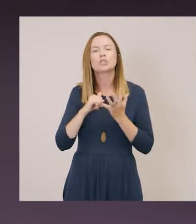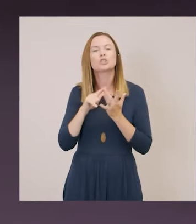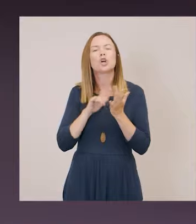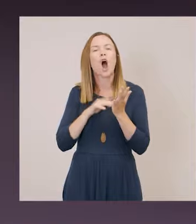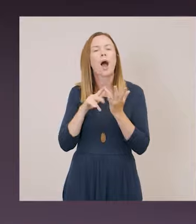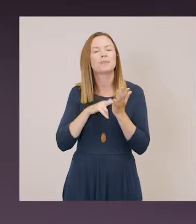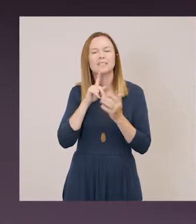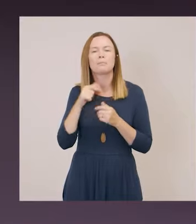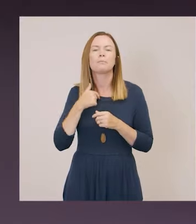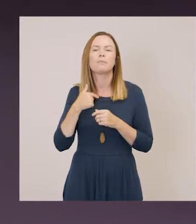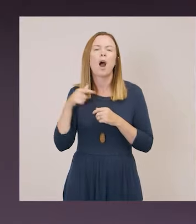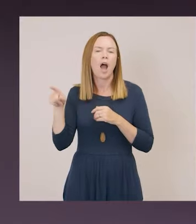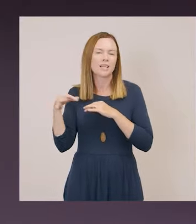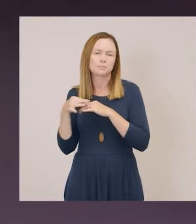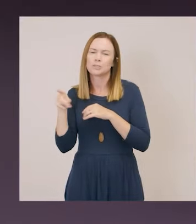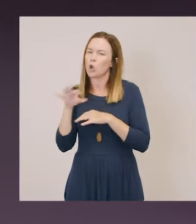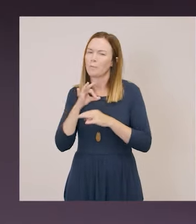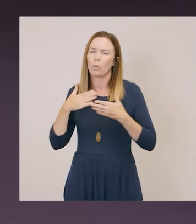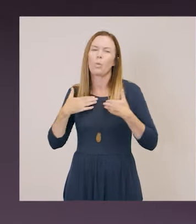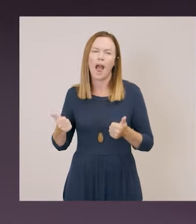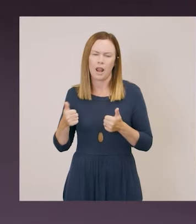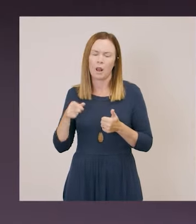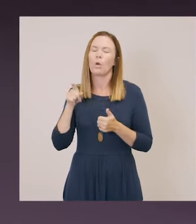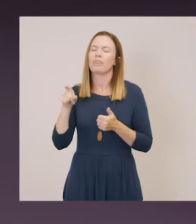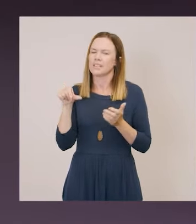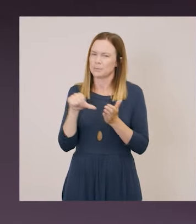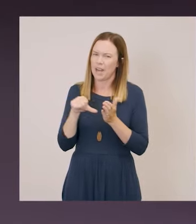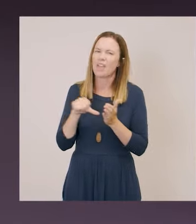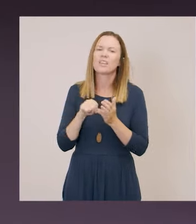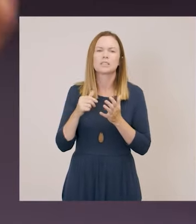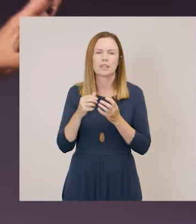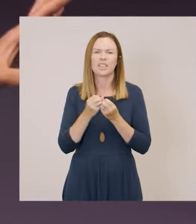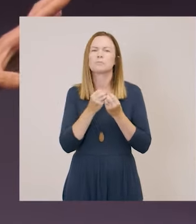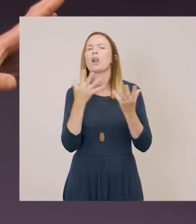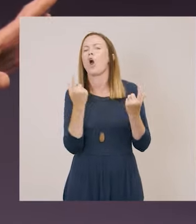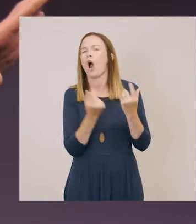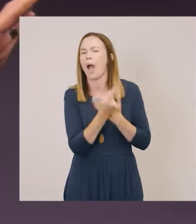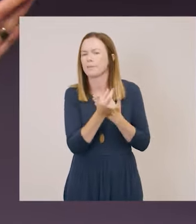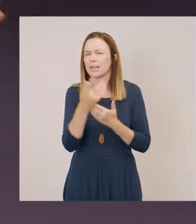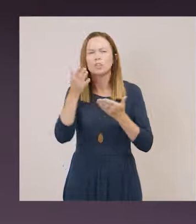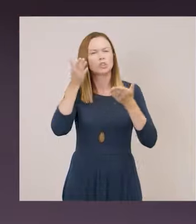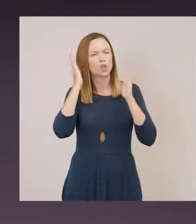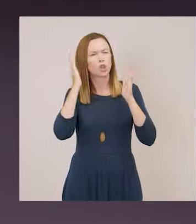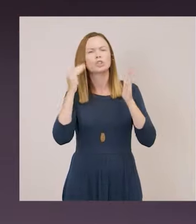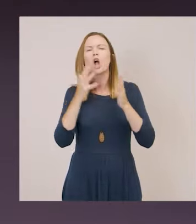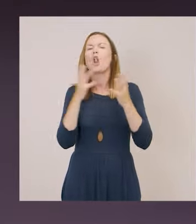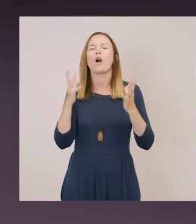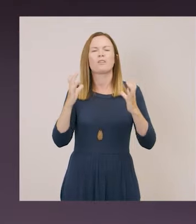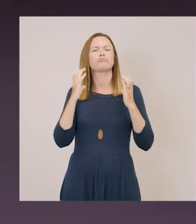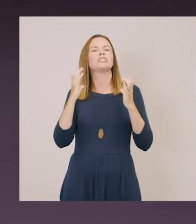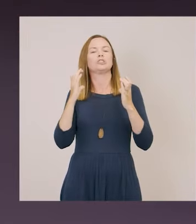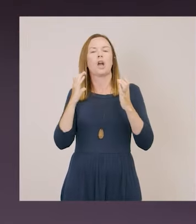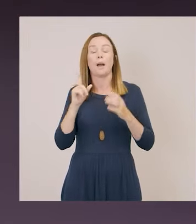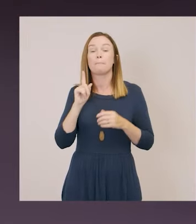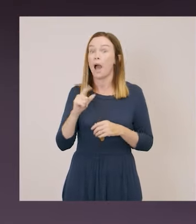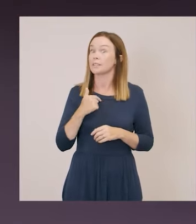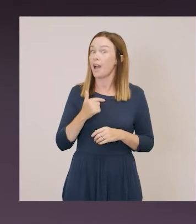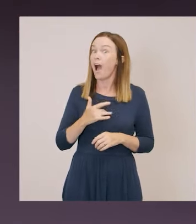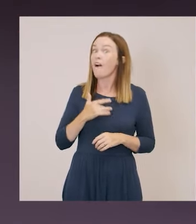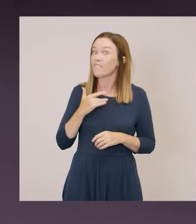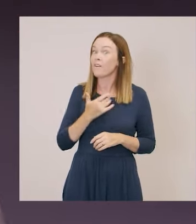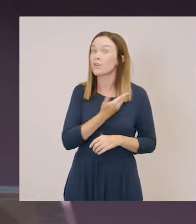Simon mentioned that John hasn't been well and that's taken a toll. And there's been a lot going on at church. And so there's a lot of pressure all around, but I felt very